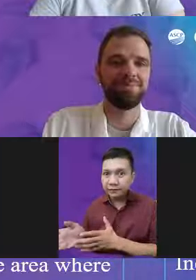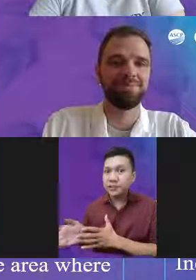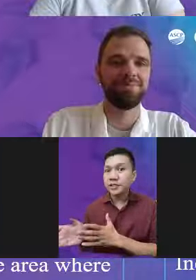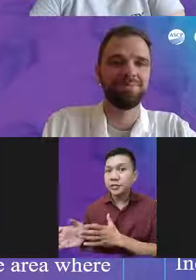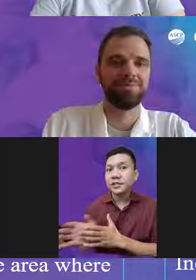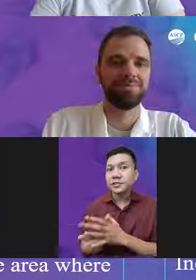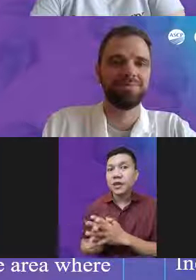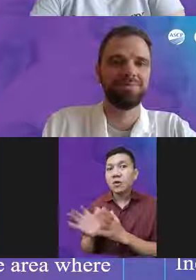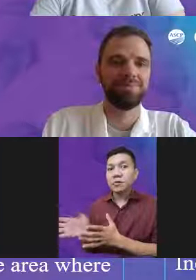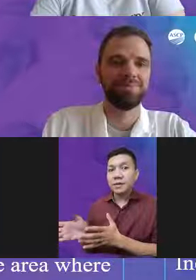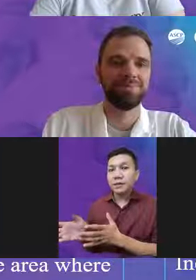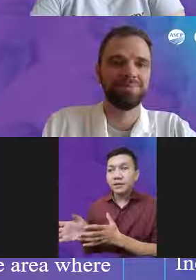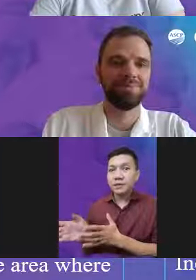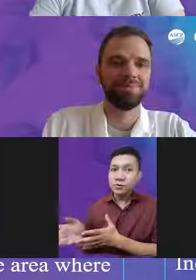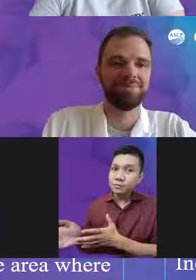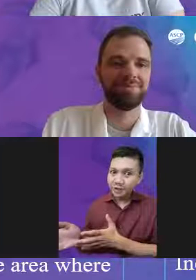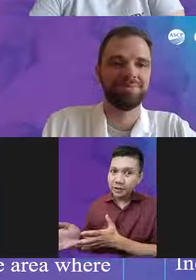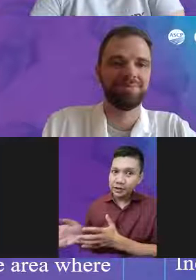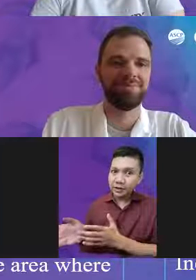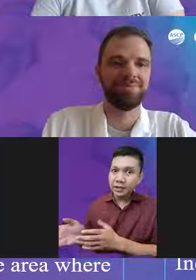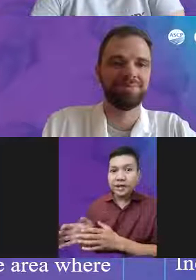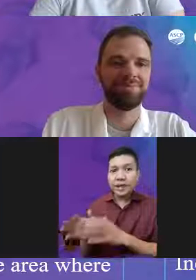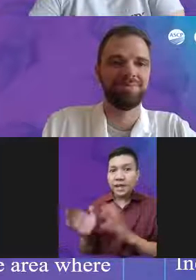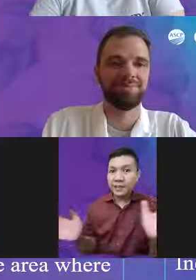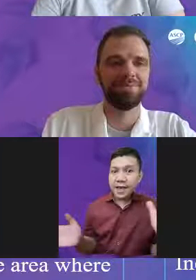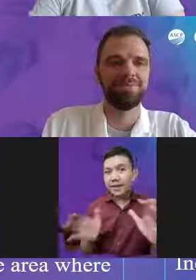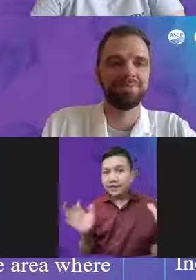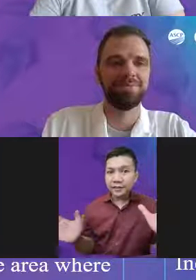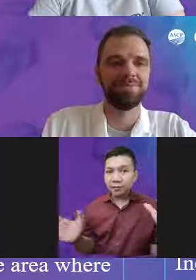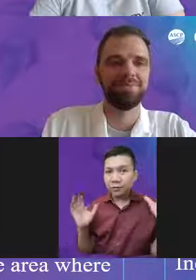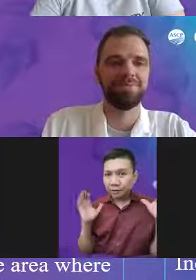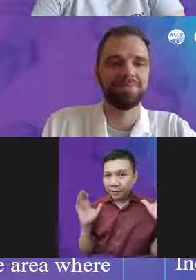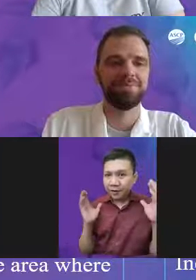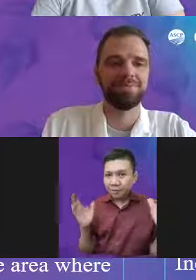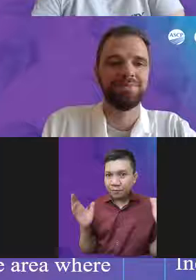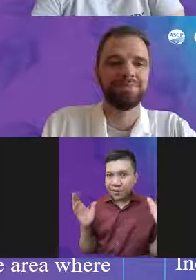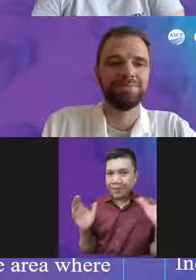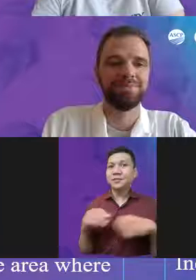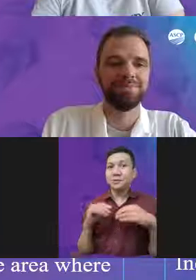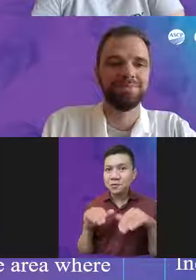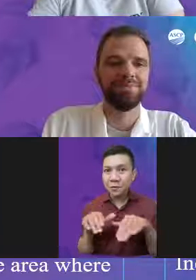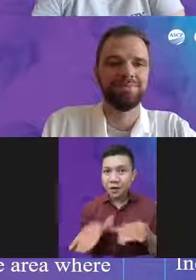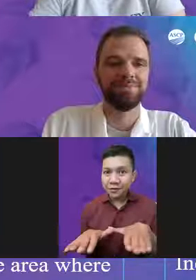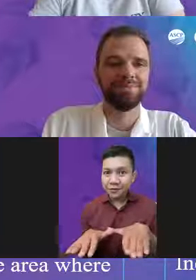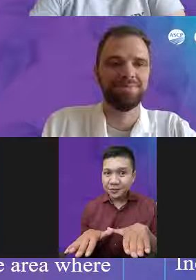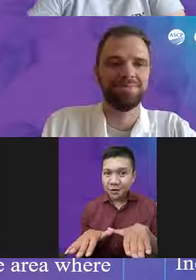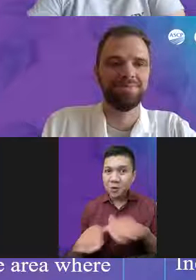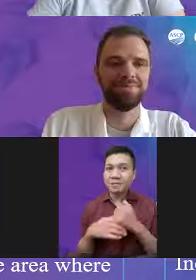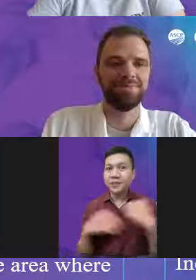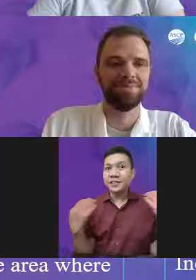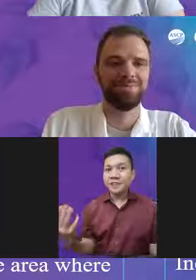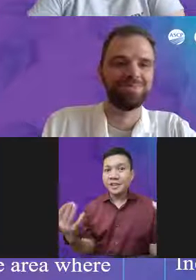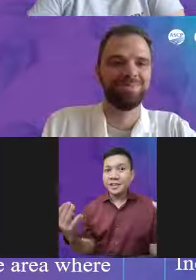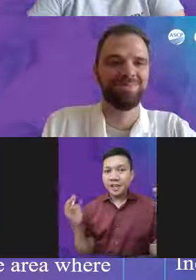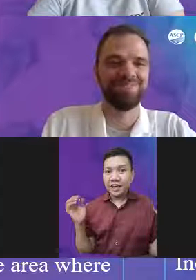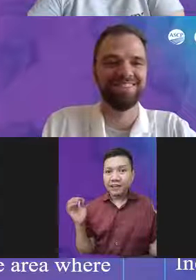hereditary spherocytosis, or maybe it's immune mediated. And that will prepare your brain. So when you go under the scope,